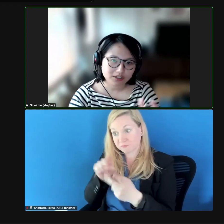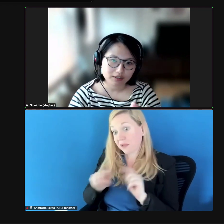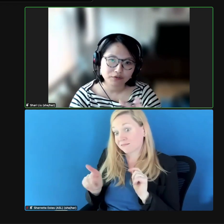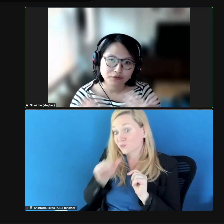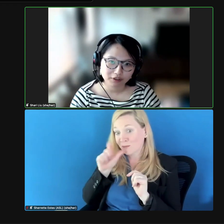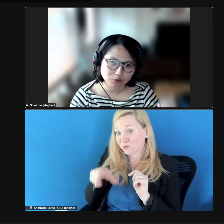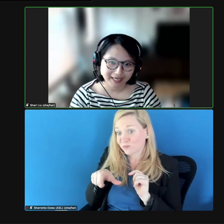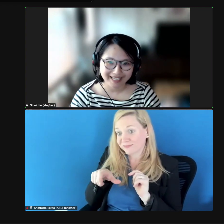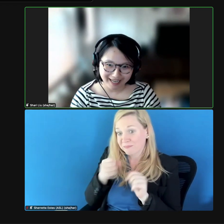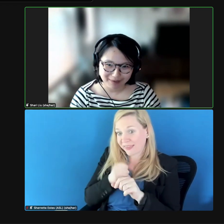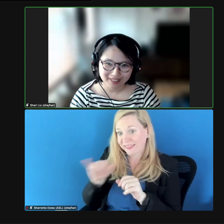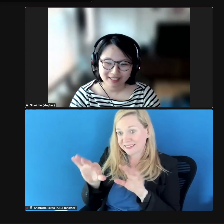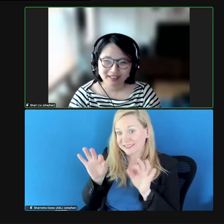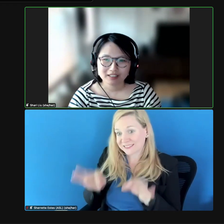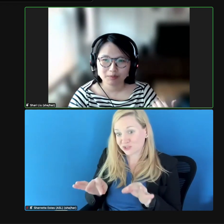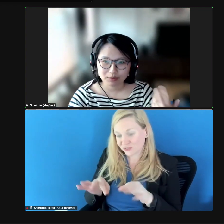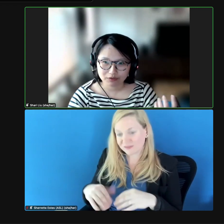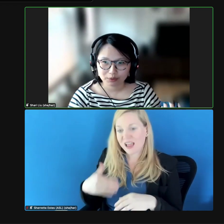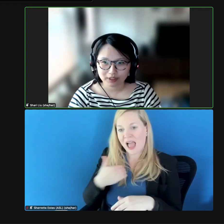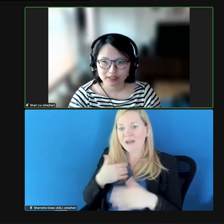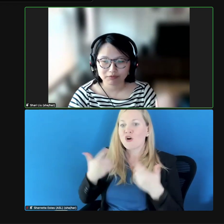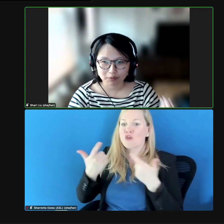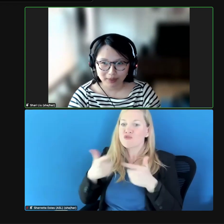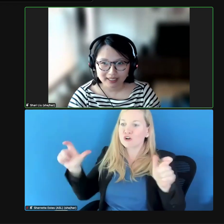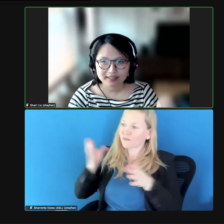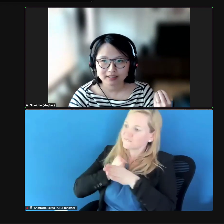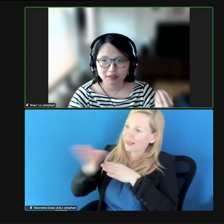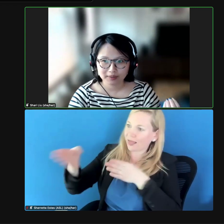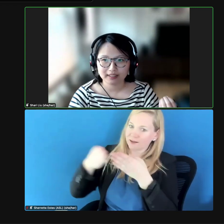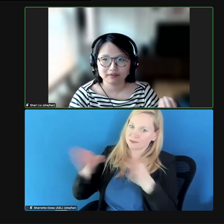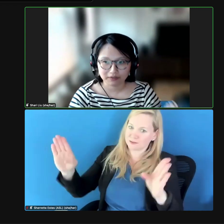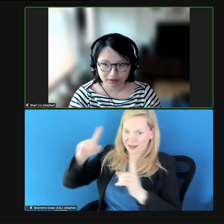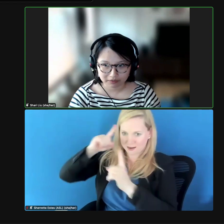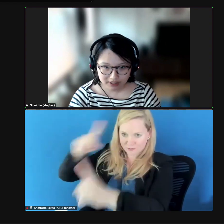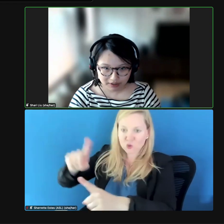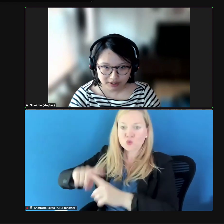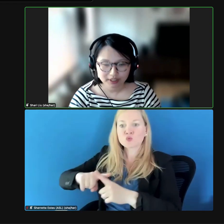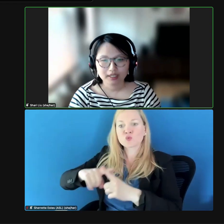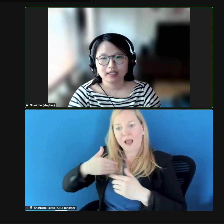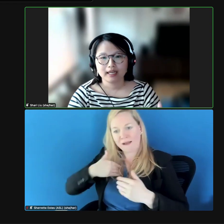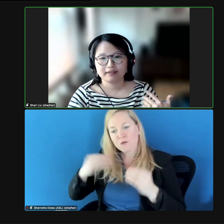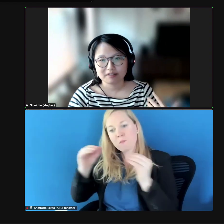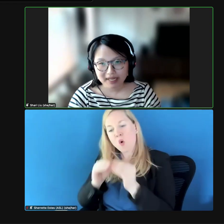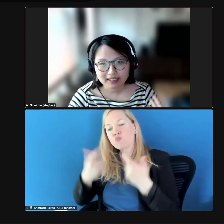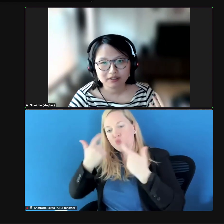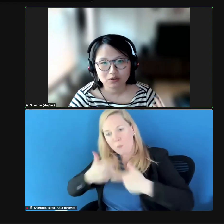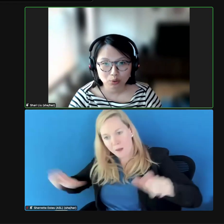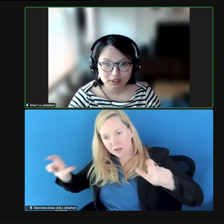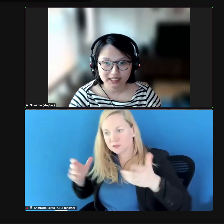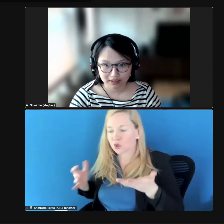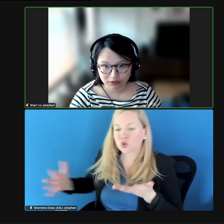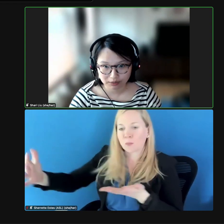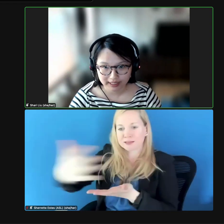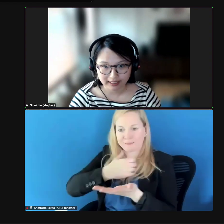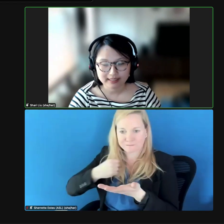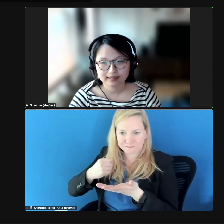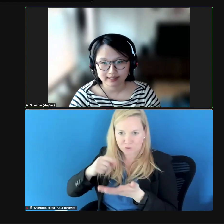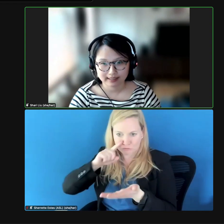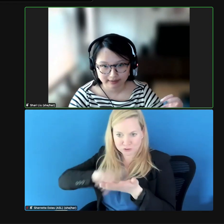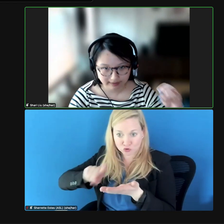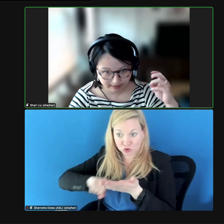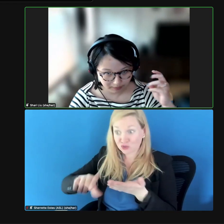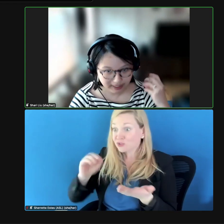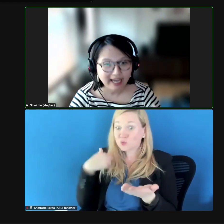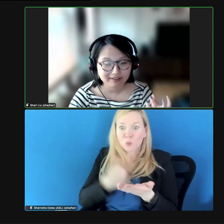a larger field-wide aim to move towards robust cumulative infant research. And there's many tools in our